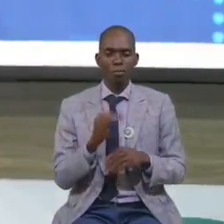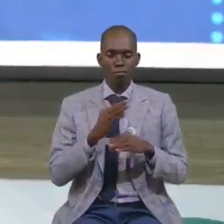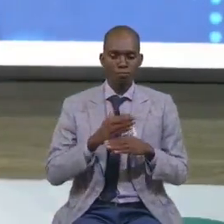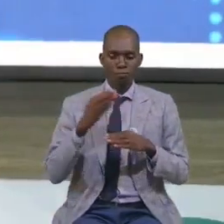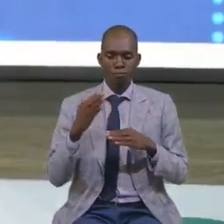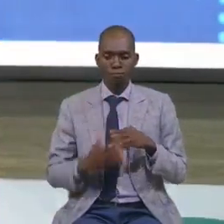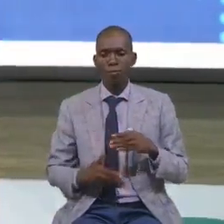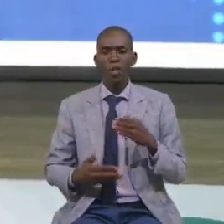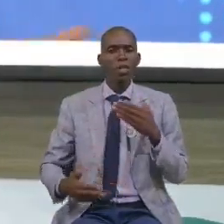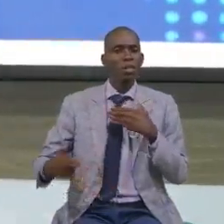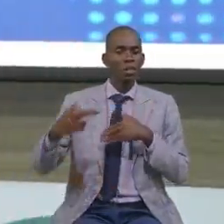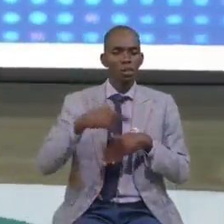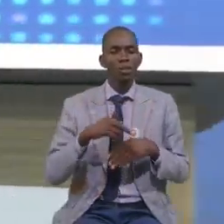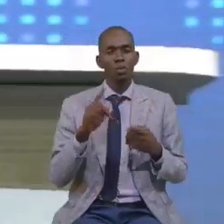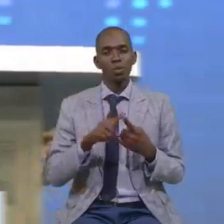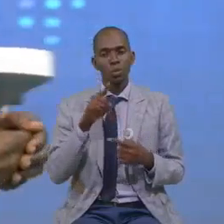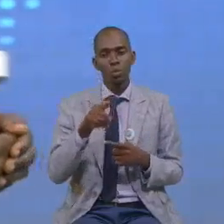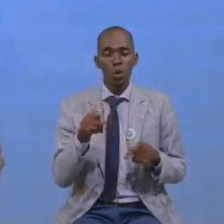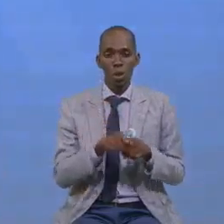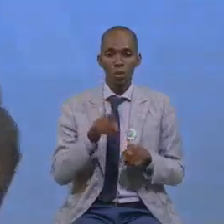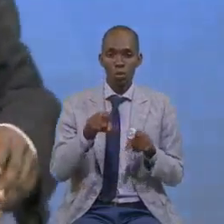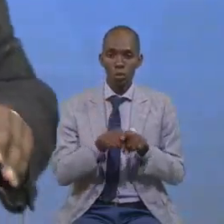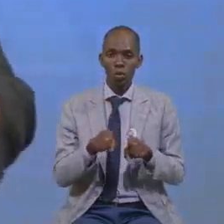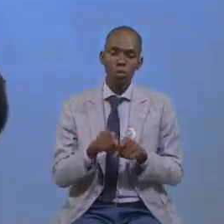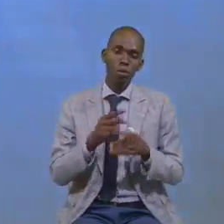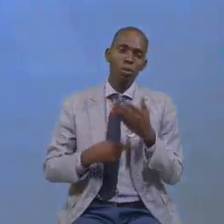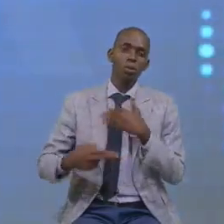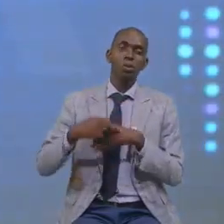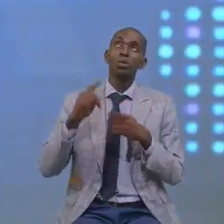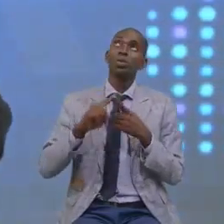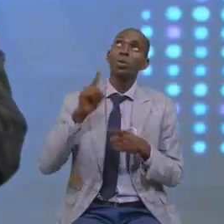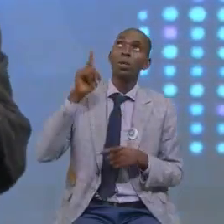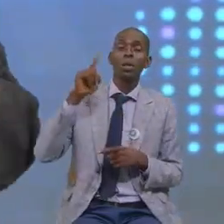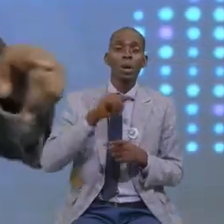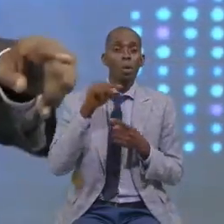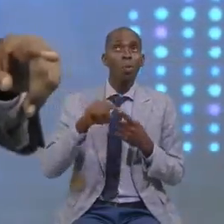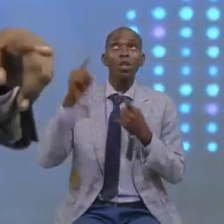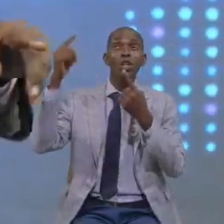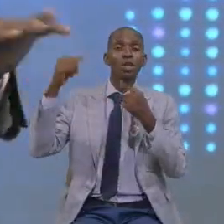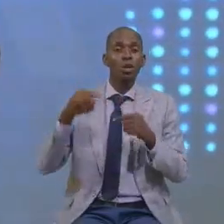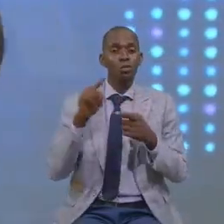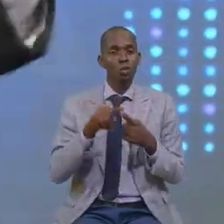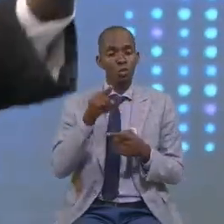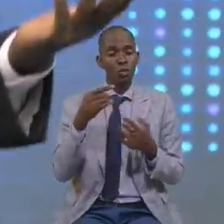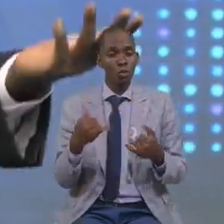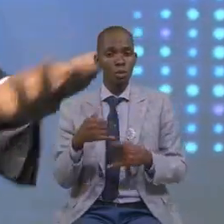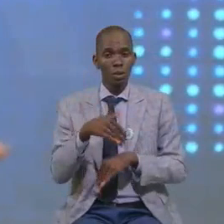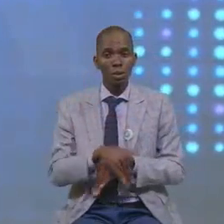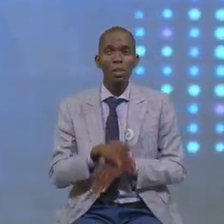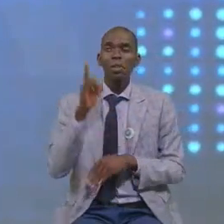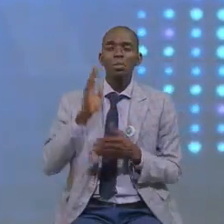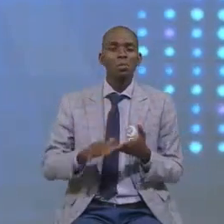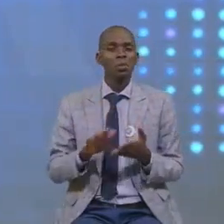return unto you as you return unto him. And when he comes to you tonight, he forgives